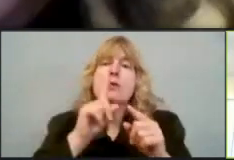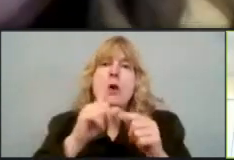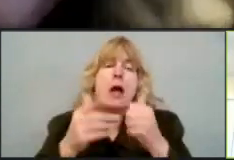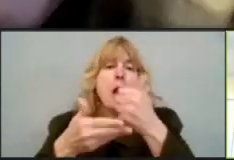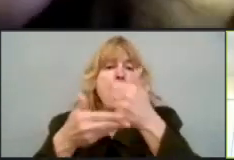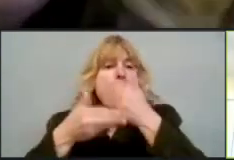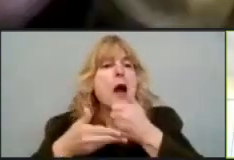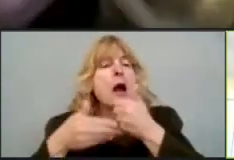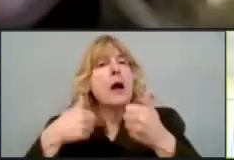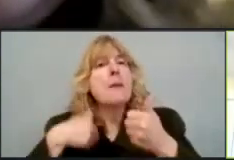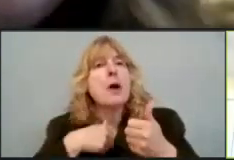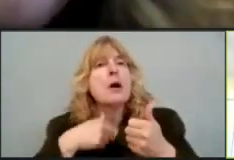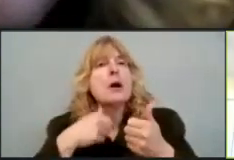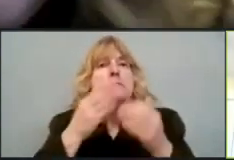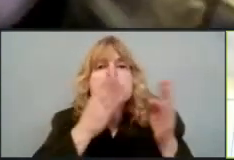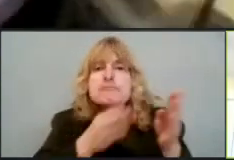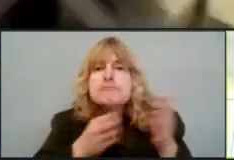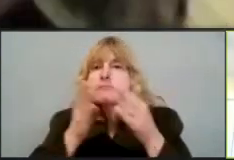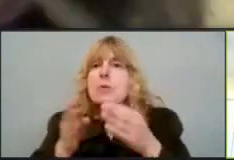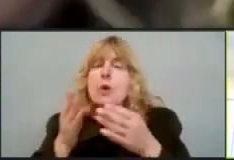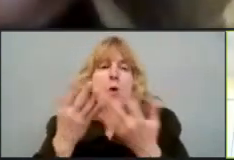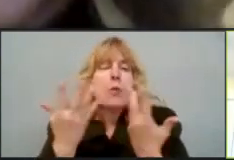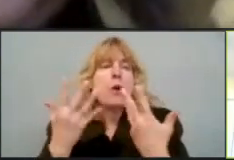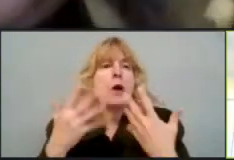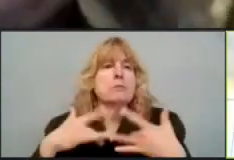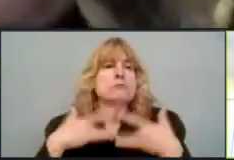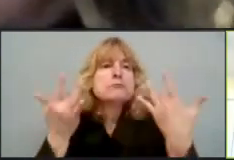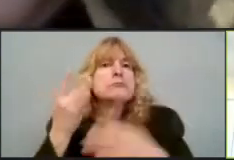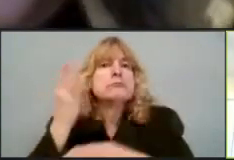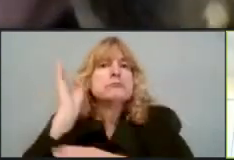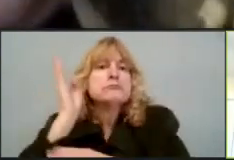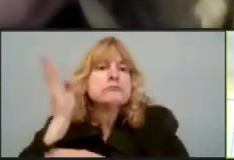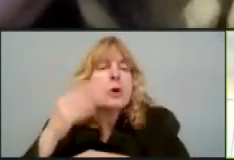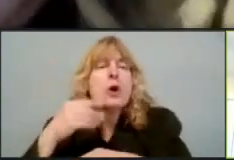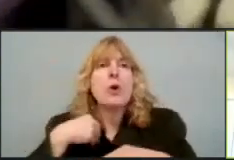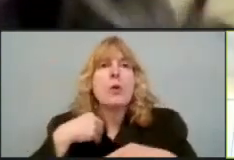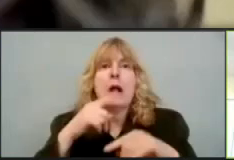talk about. And so we can't have good conversation about what